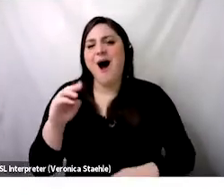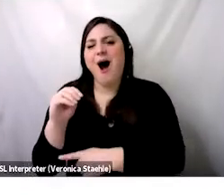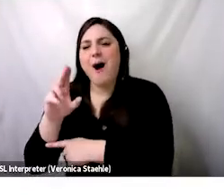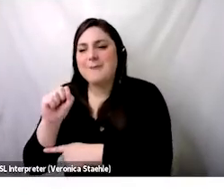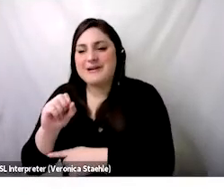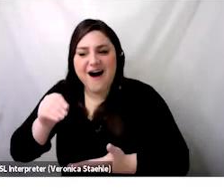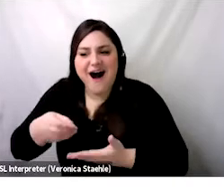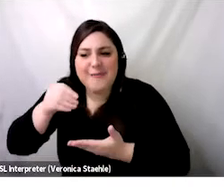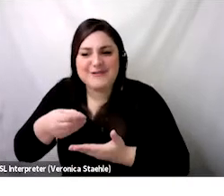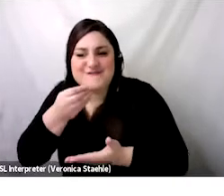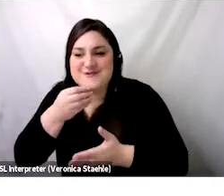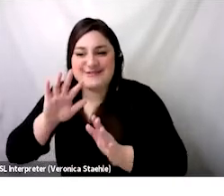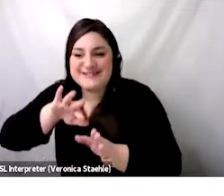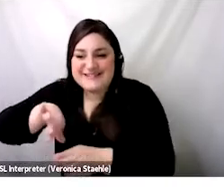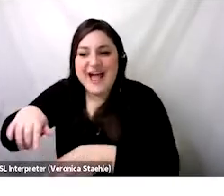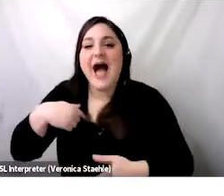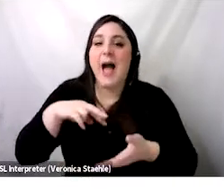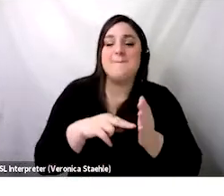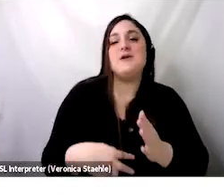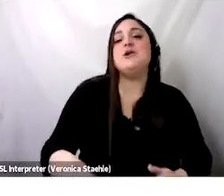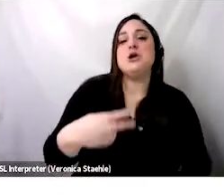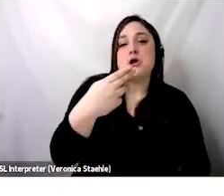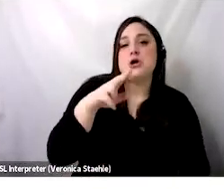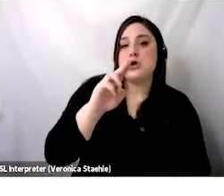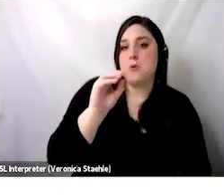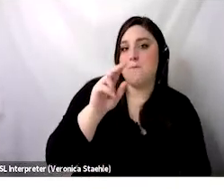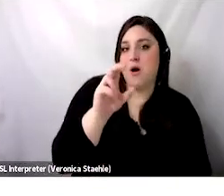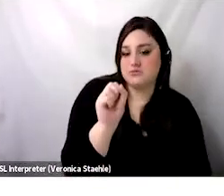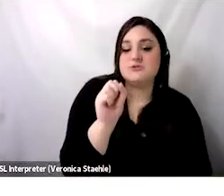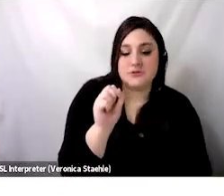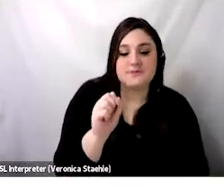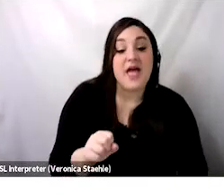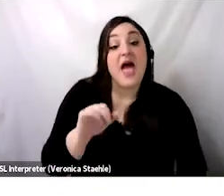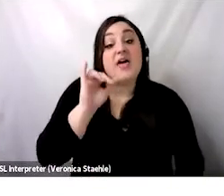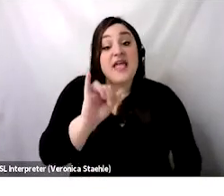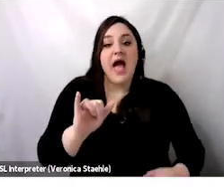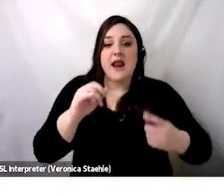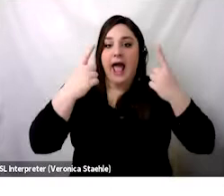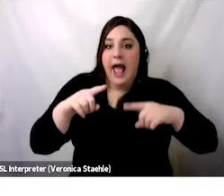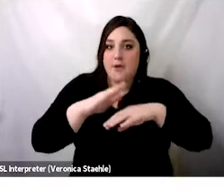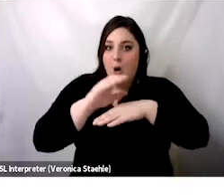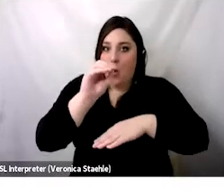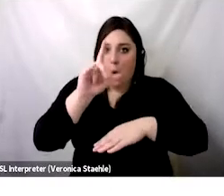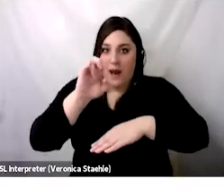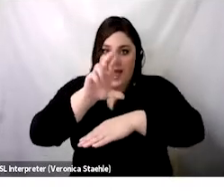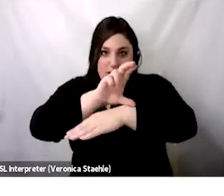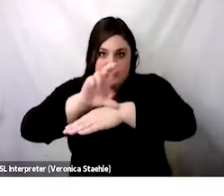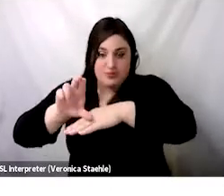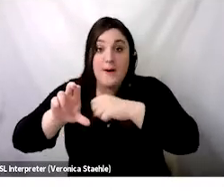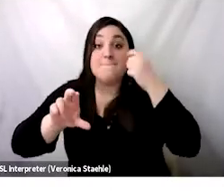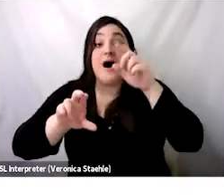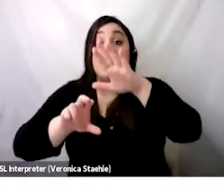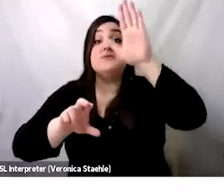layer. The next layer where all the action happens is the topsoil layer. And in the topsoil layer, this is